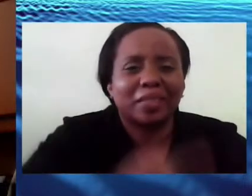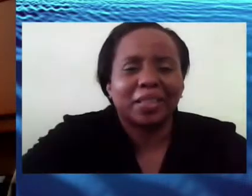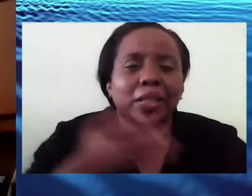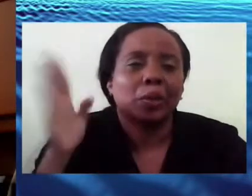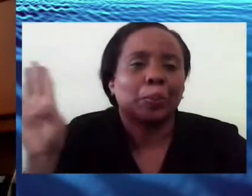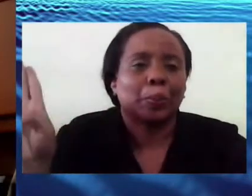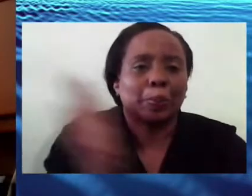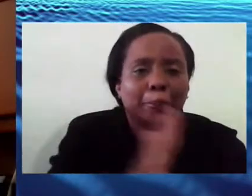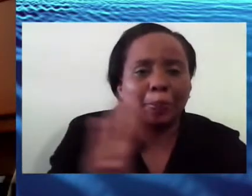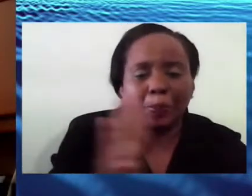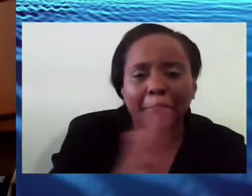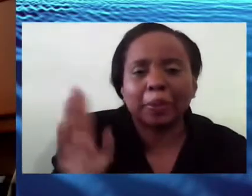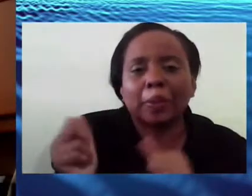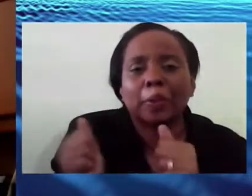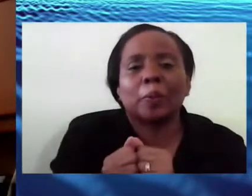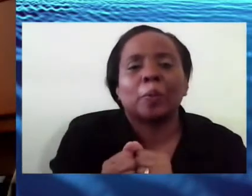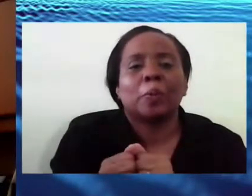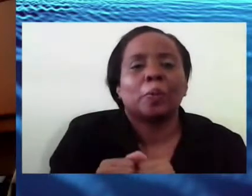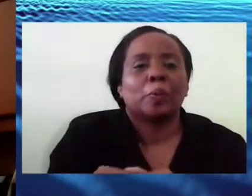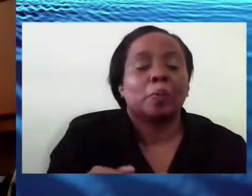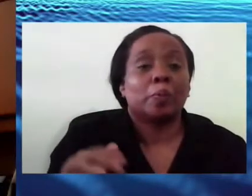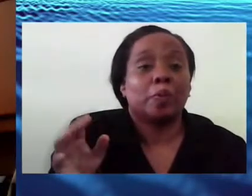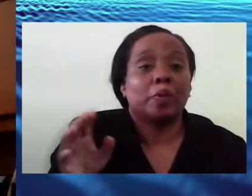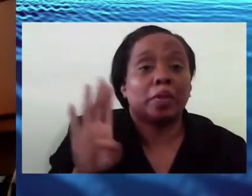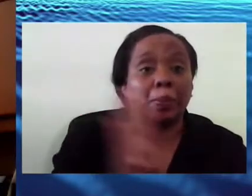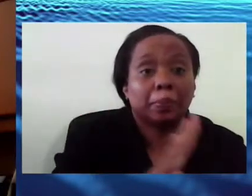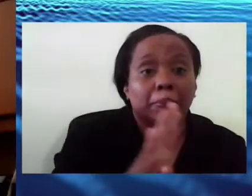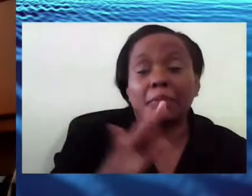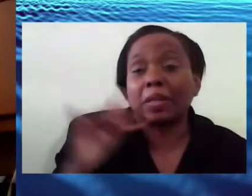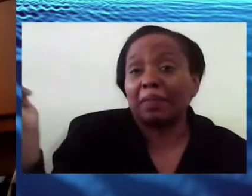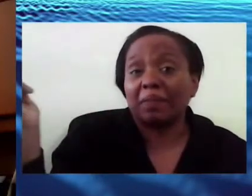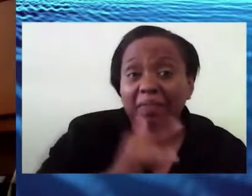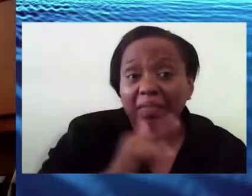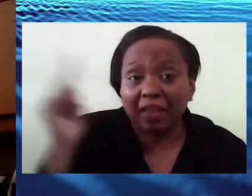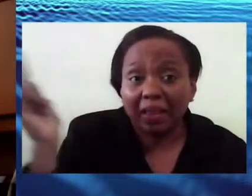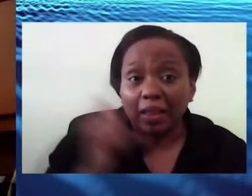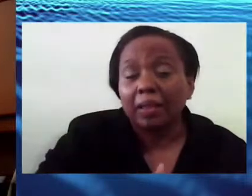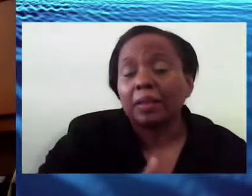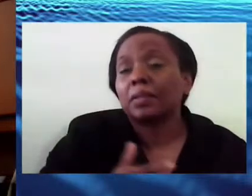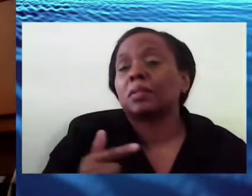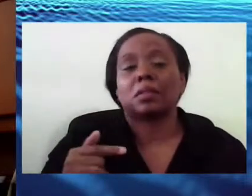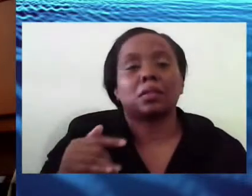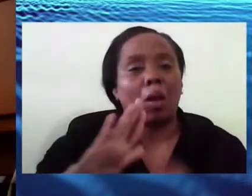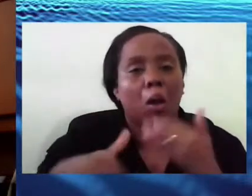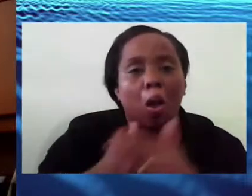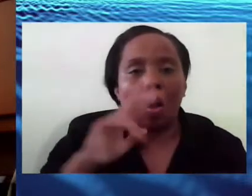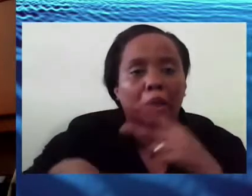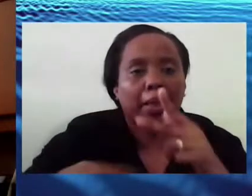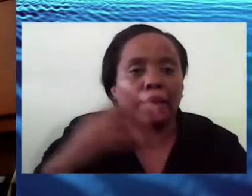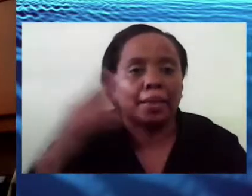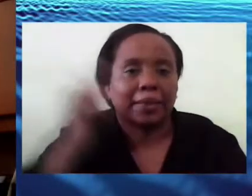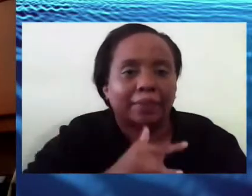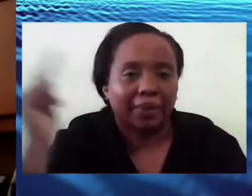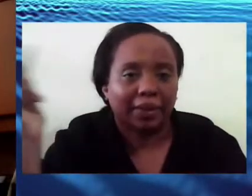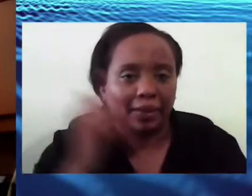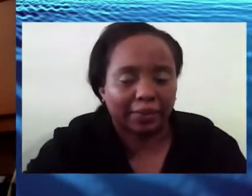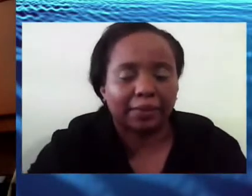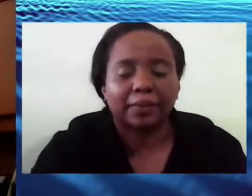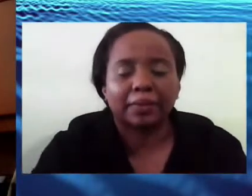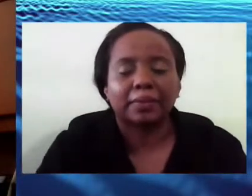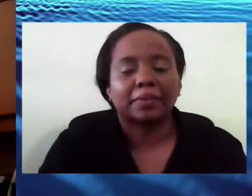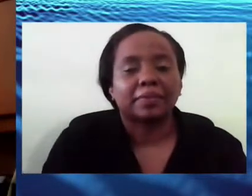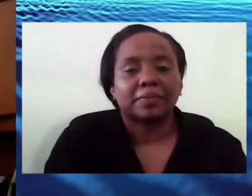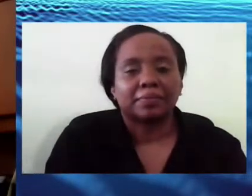busy with both commercial flights and of course the ongoing humanitarian flights to service the needs of those brothers and sisters in St. Vincent